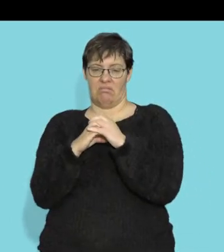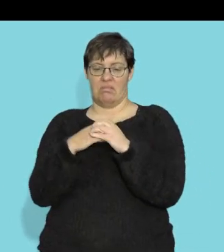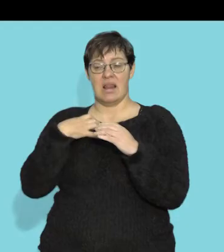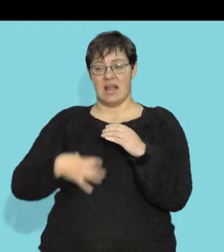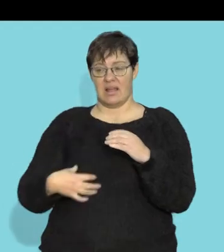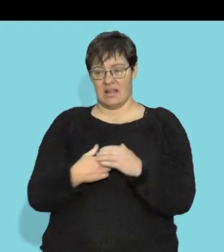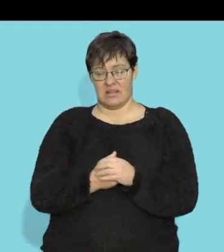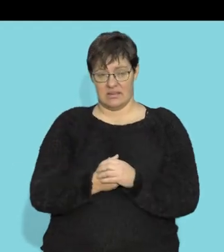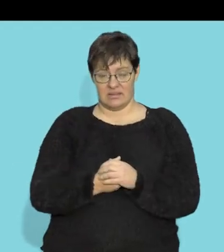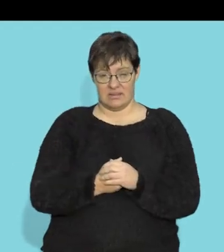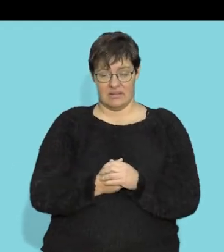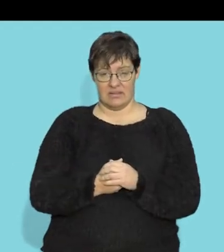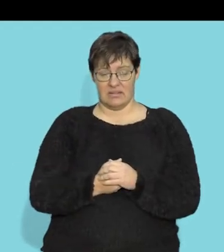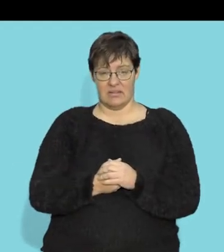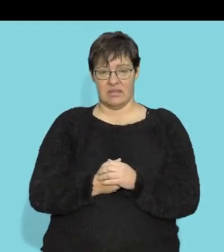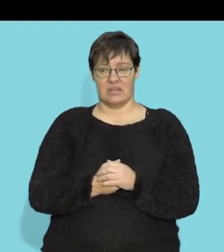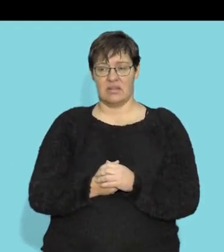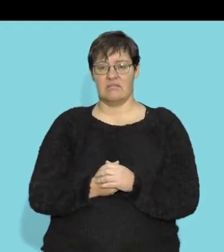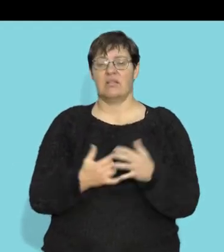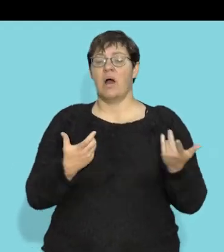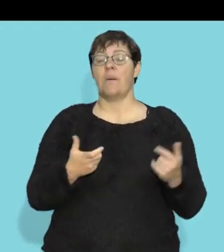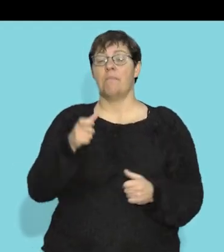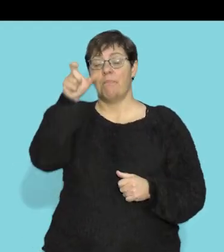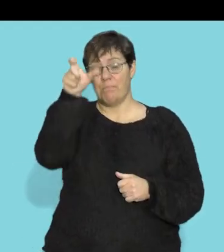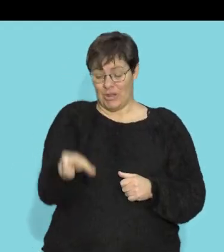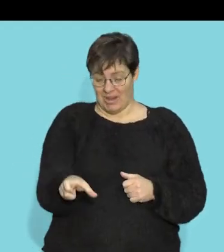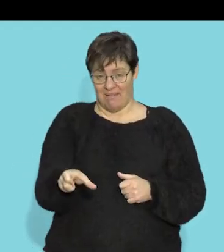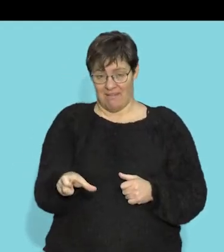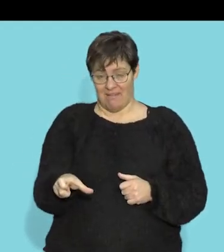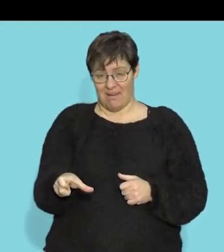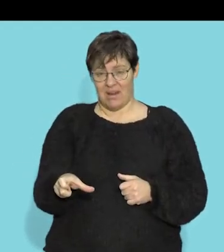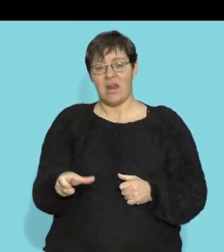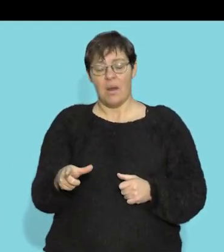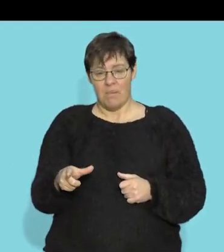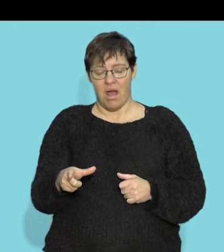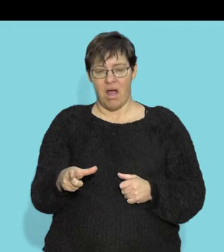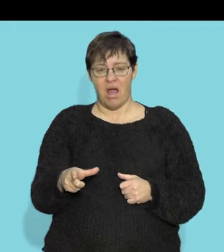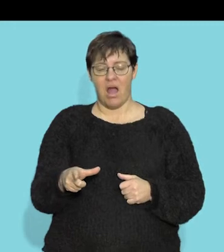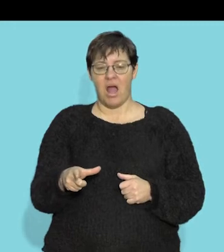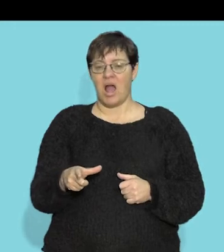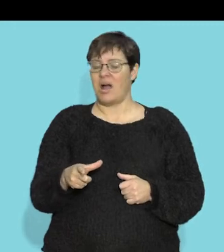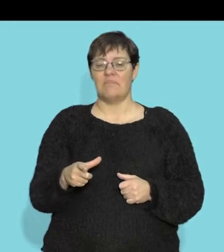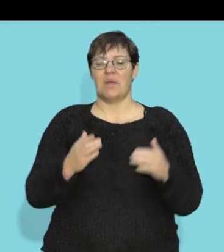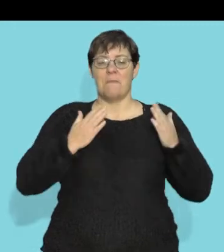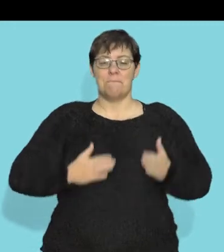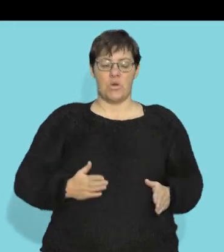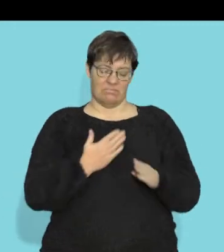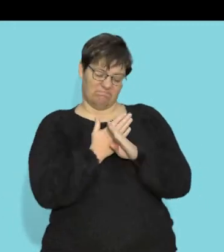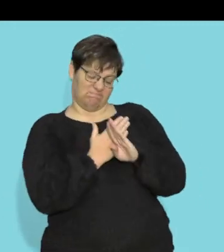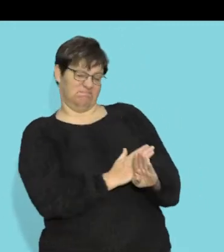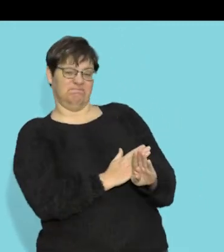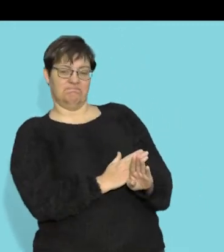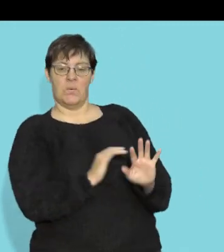as the person becomes, all right, immune suppressed, what we mean is the immune system is not working so well,